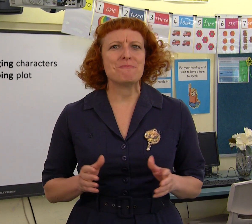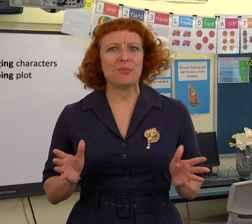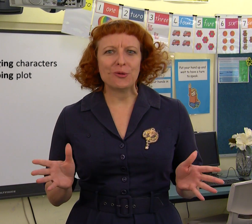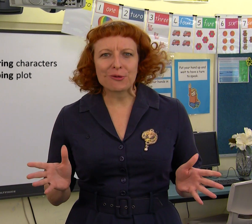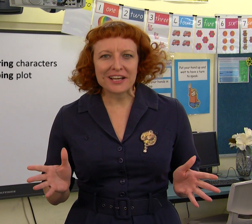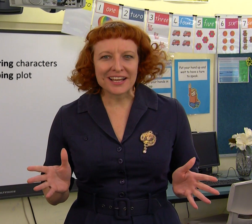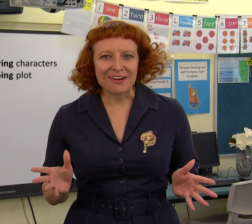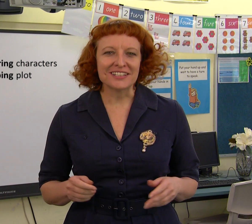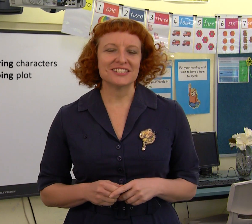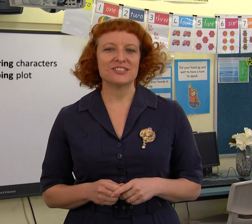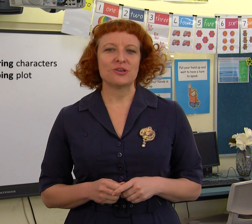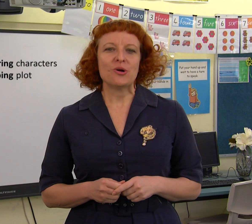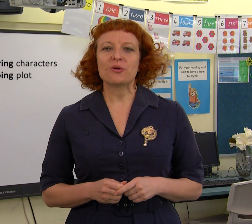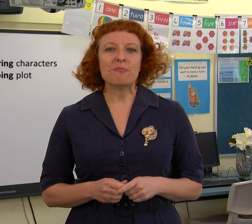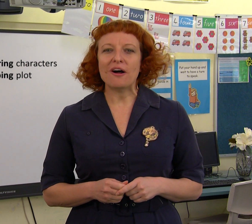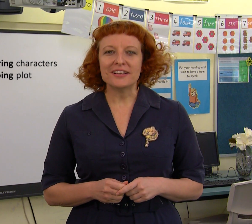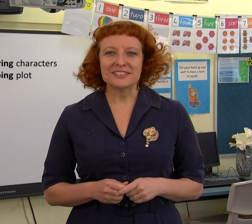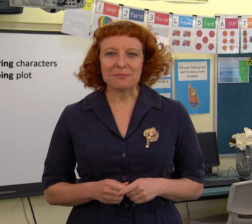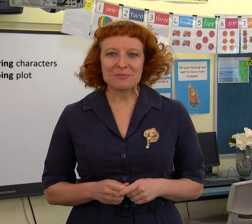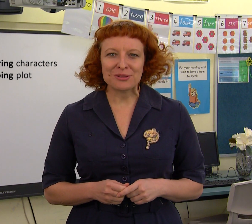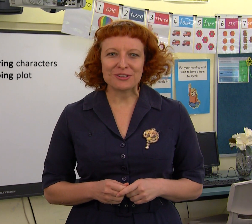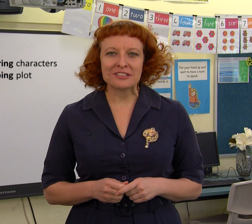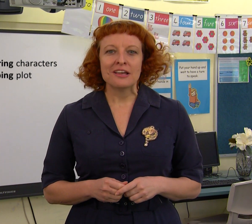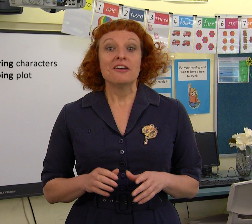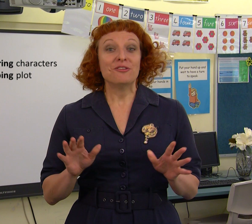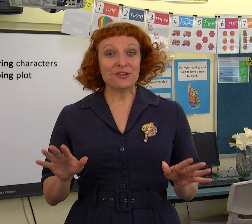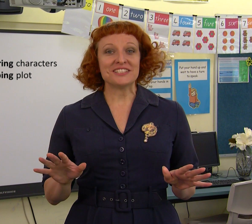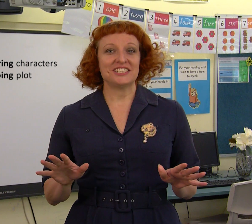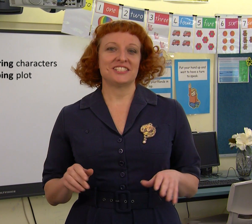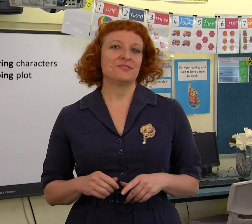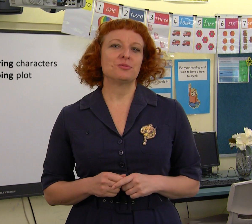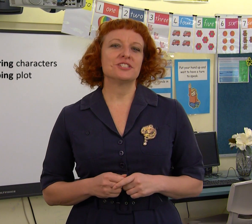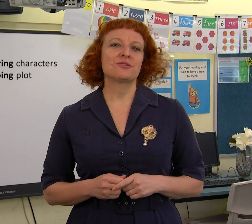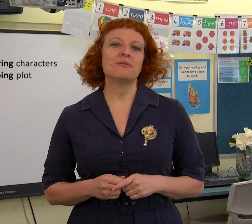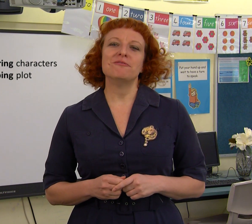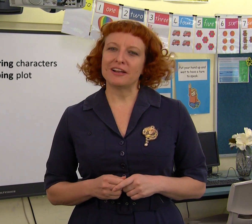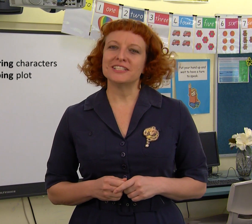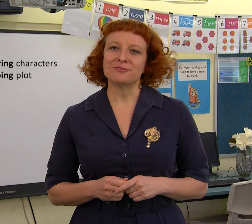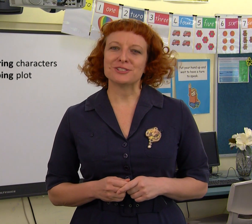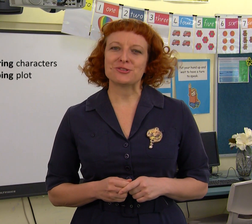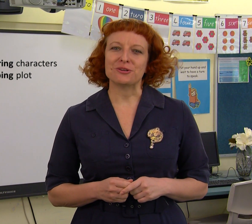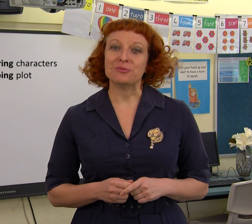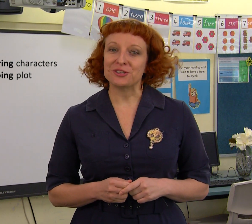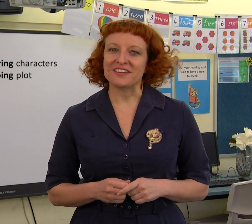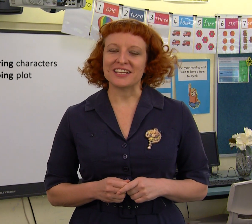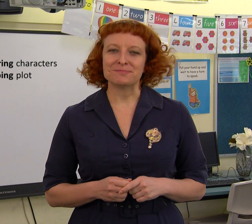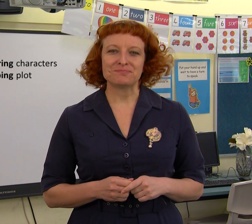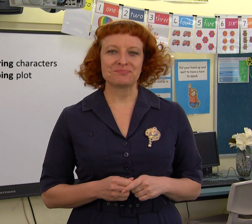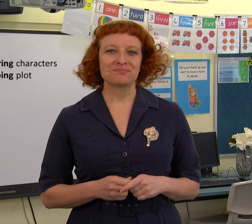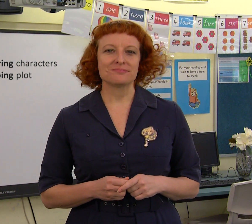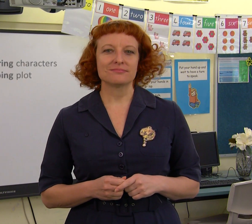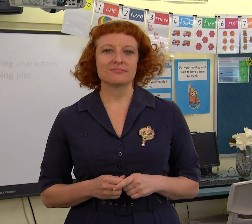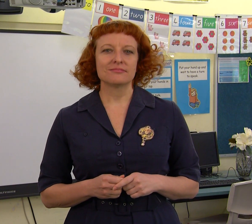mean boring characters or a mind-numbing plot. Those adjectives would describe a very different story, wouldn't they?